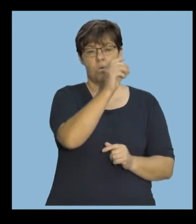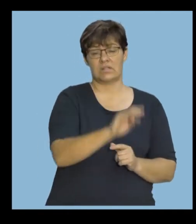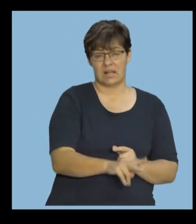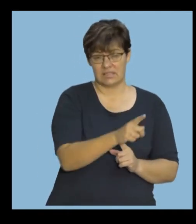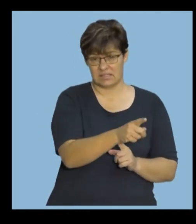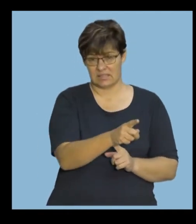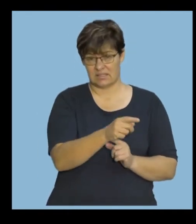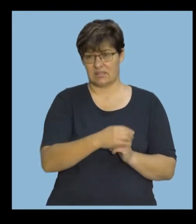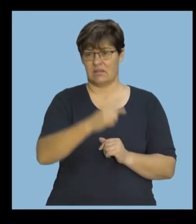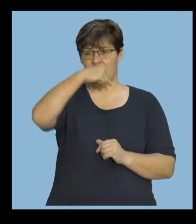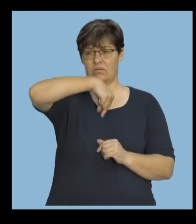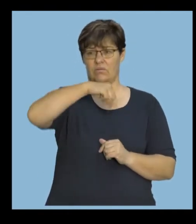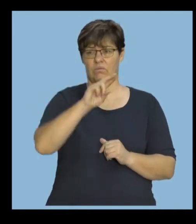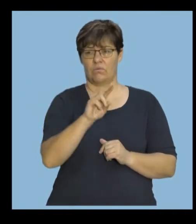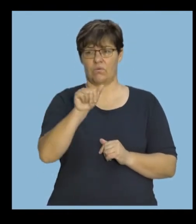Then